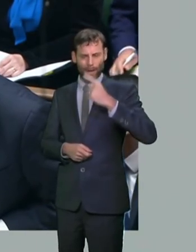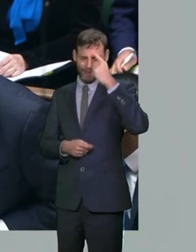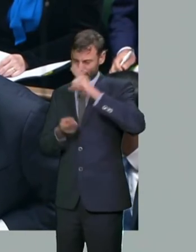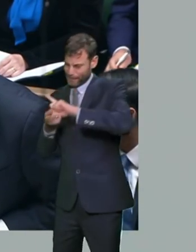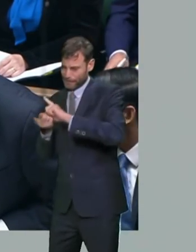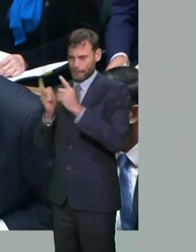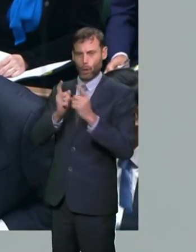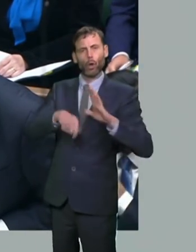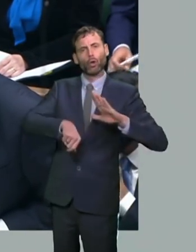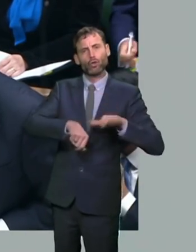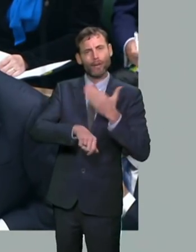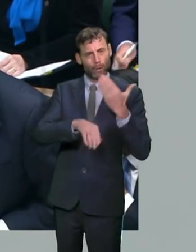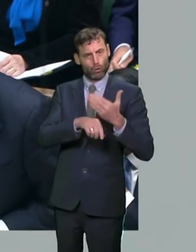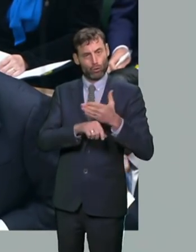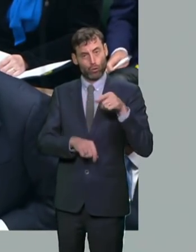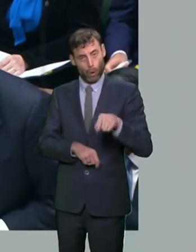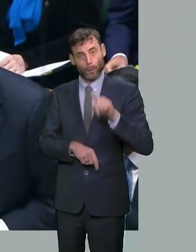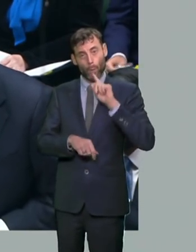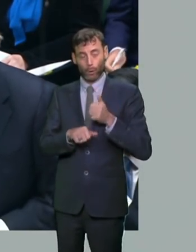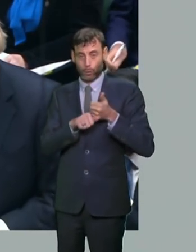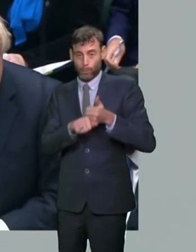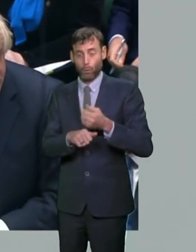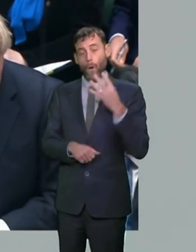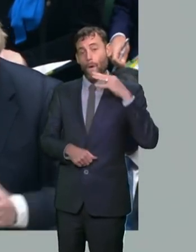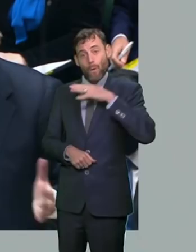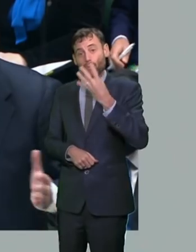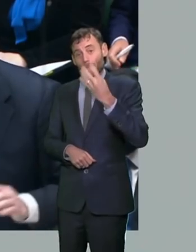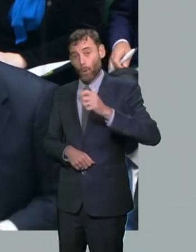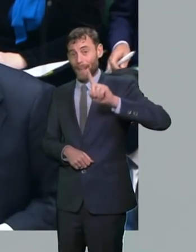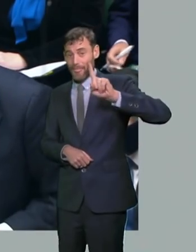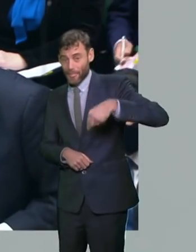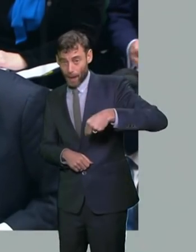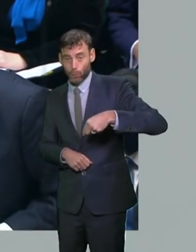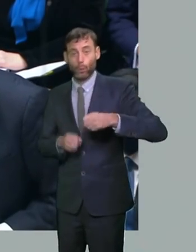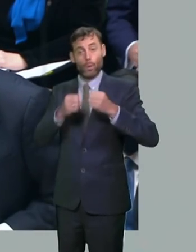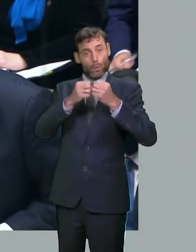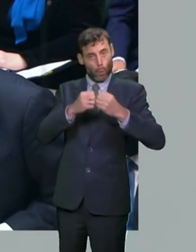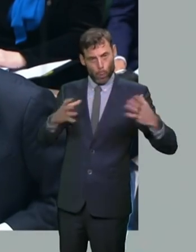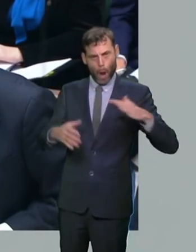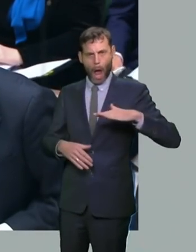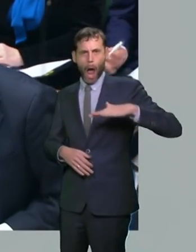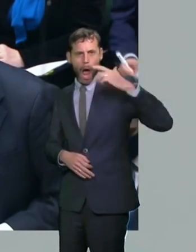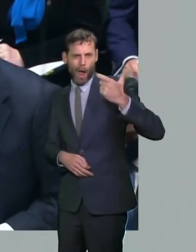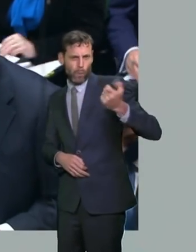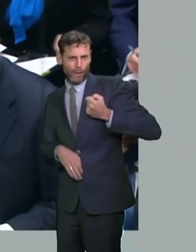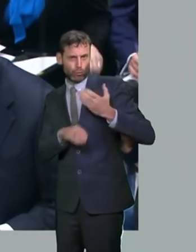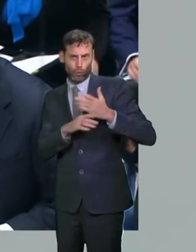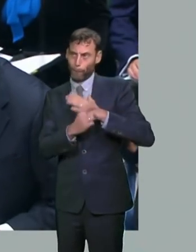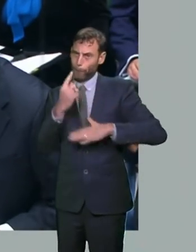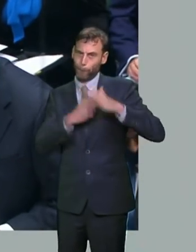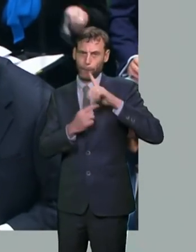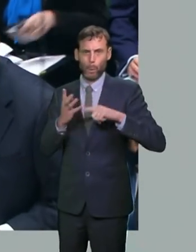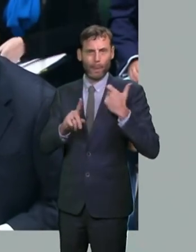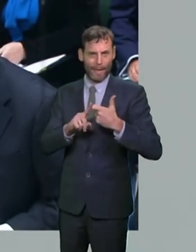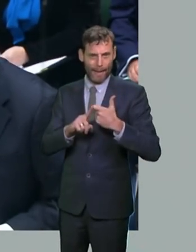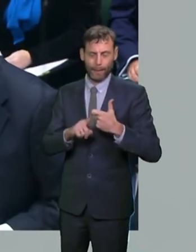jobs is supporting 440,000 new green high-wage high-skill jobs across the UK.